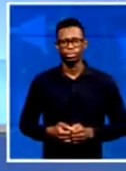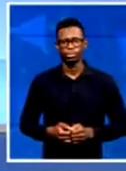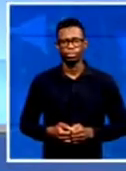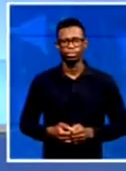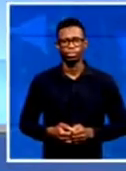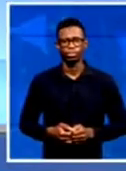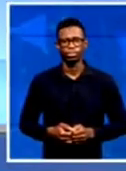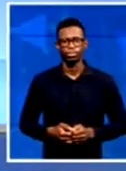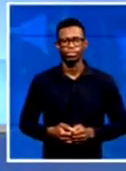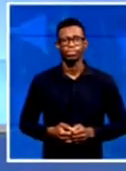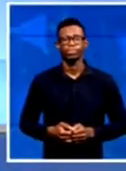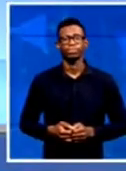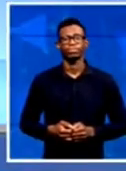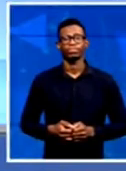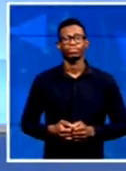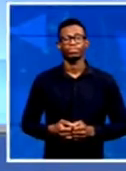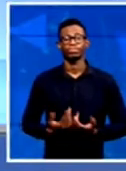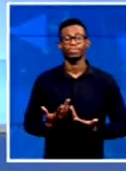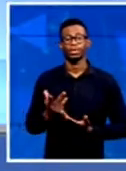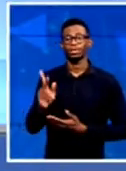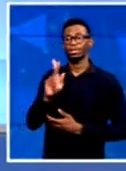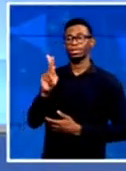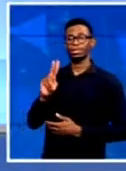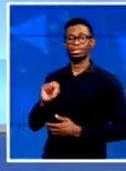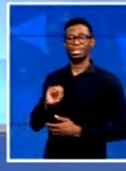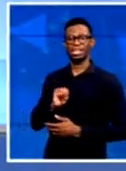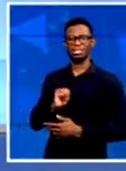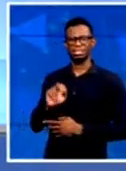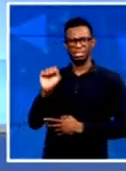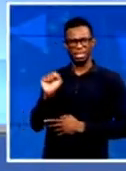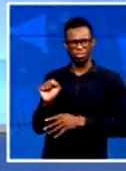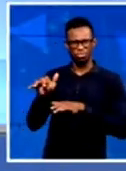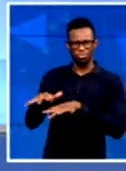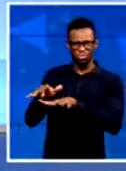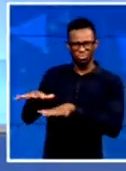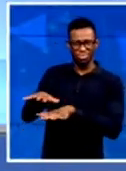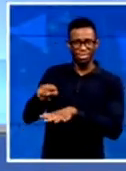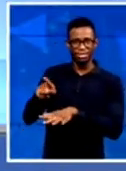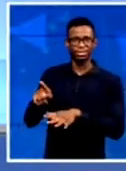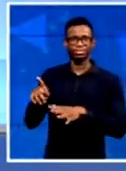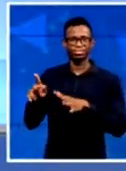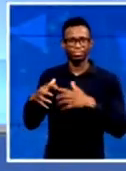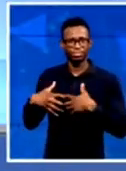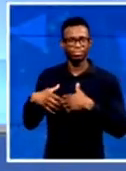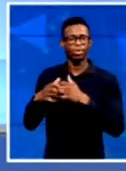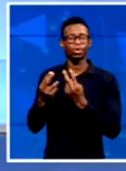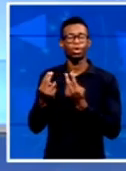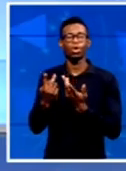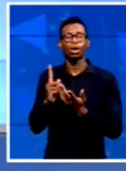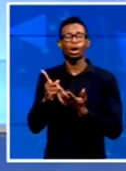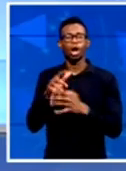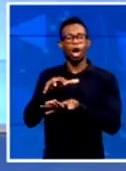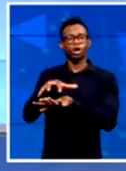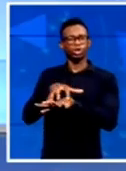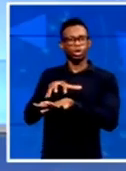Well, the KwaZulu-Natal South Coast is launching an agri-tourism campaign where visitors can tour coffee plantations, sounds like